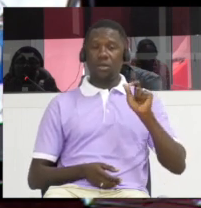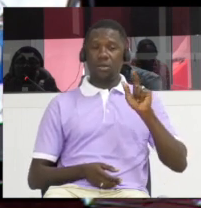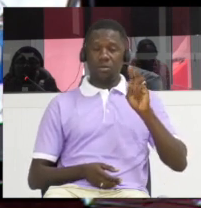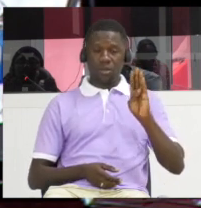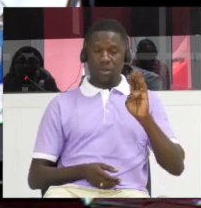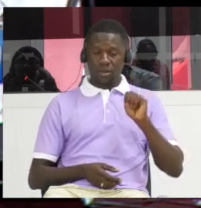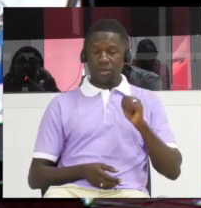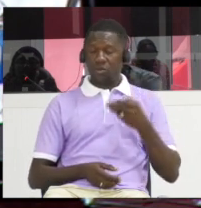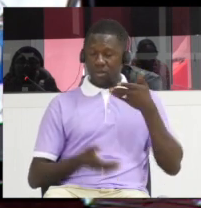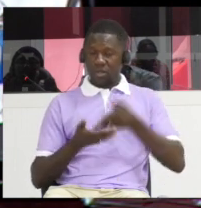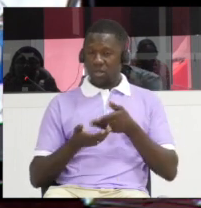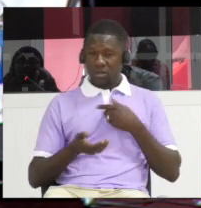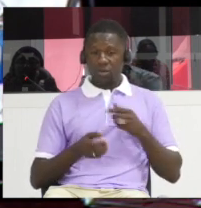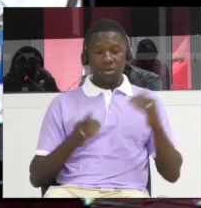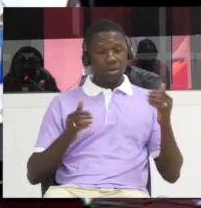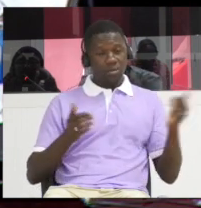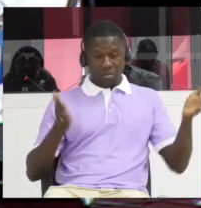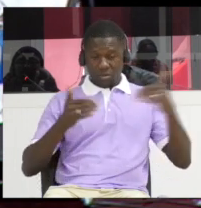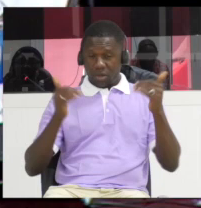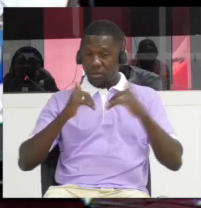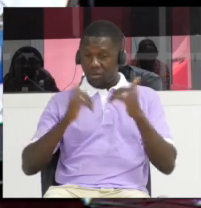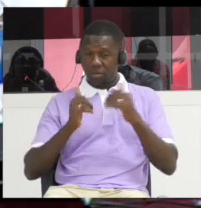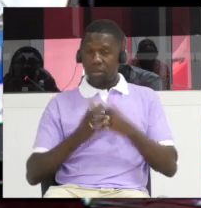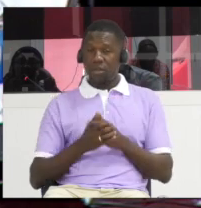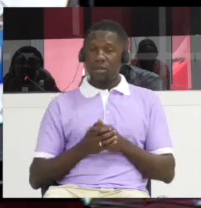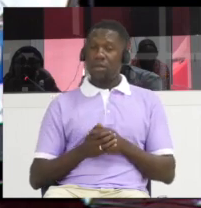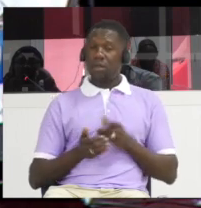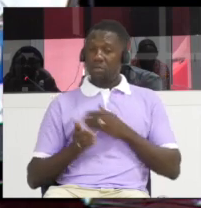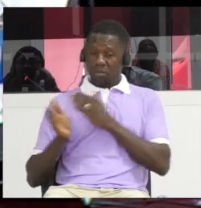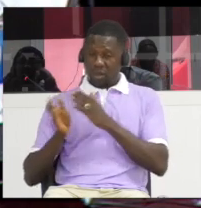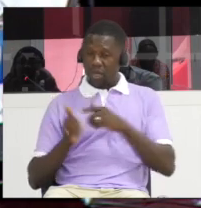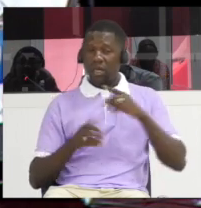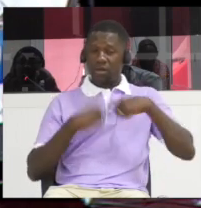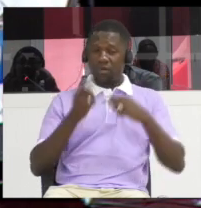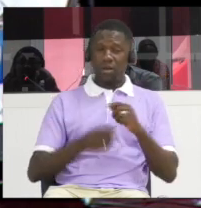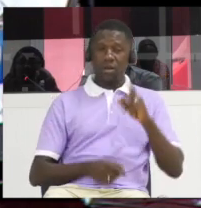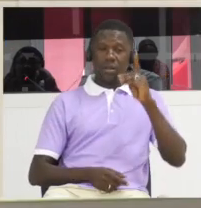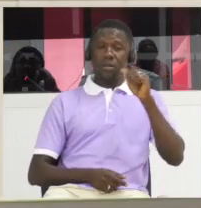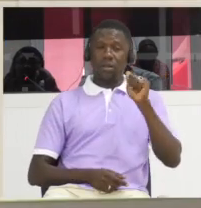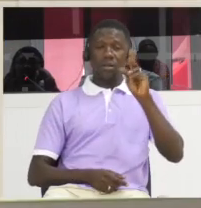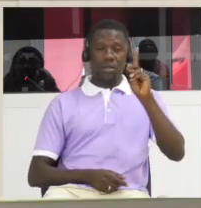meeting, and then Dada would also go to the camp and organize a meeting.